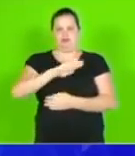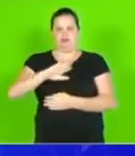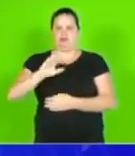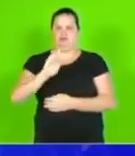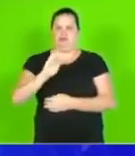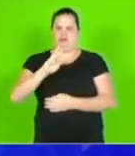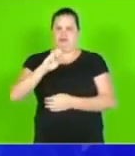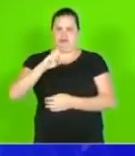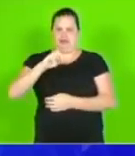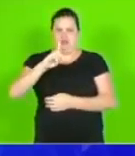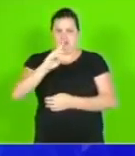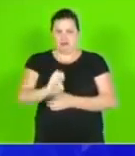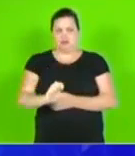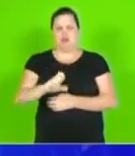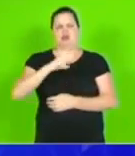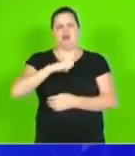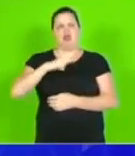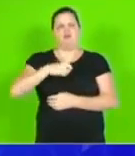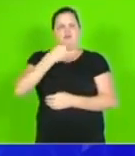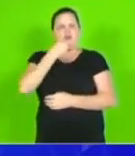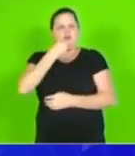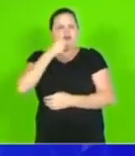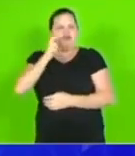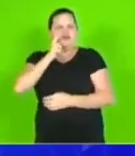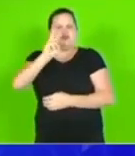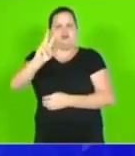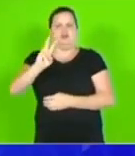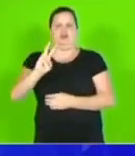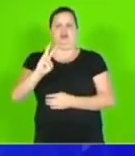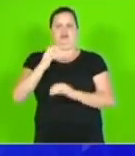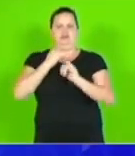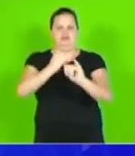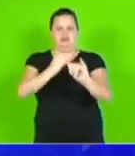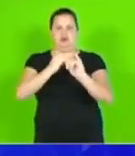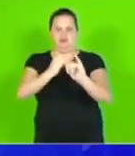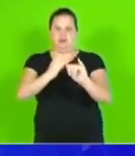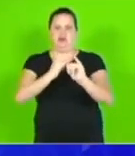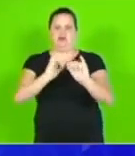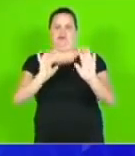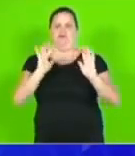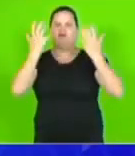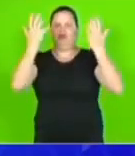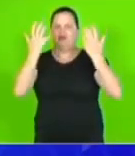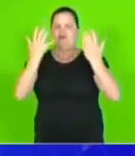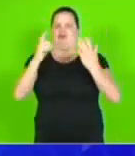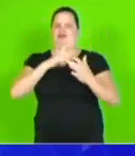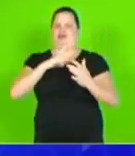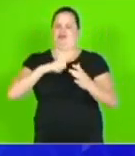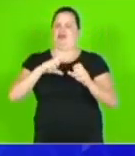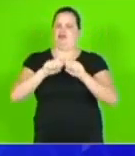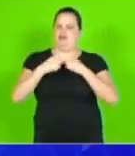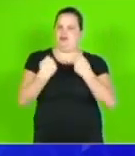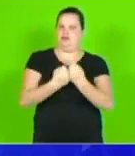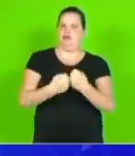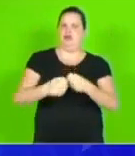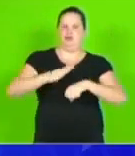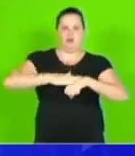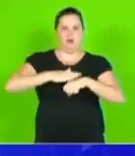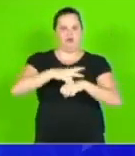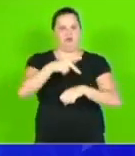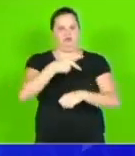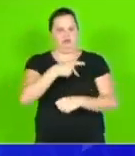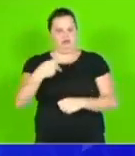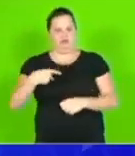Casa Grande. The brethren there have had the opportunity to live these experiences with us.